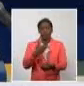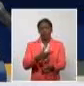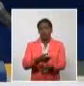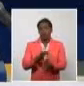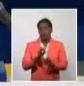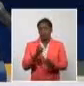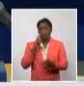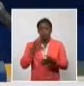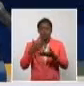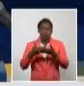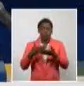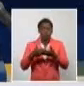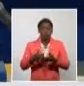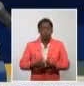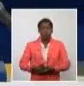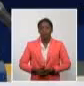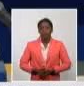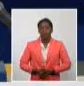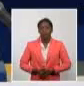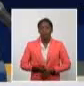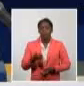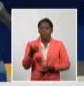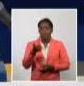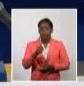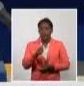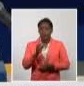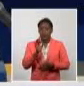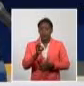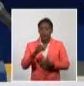1,840, male patients account for